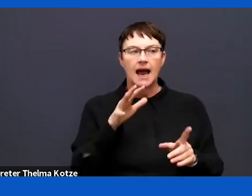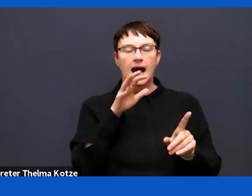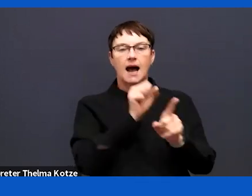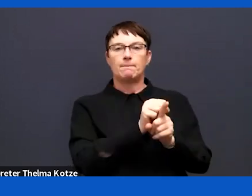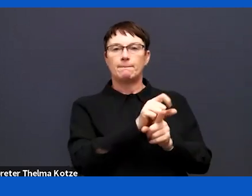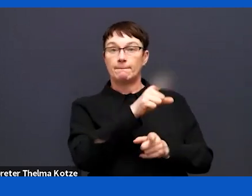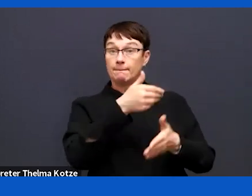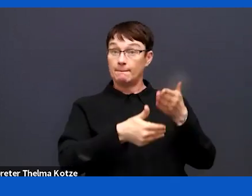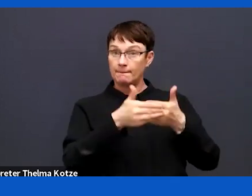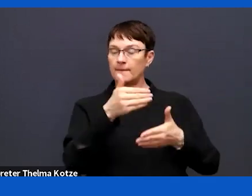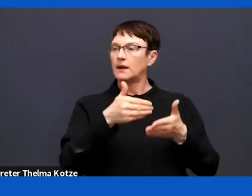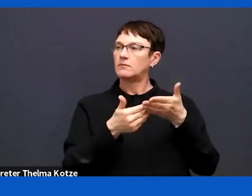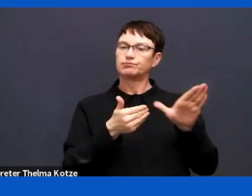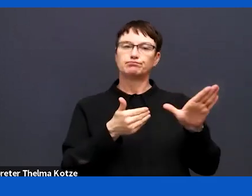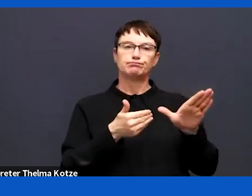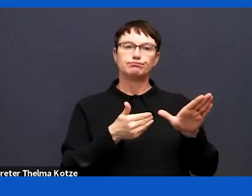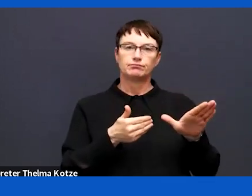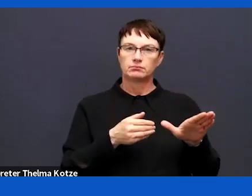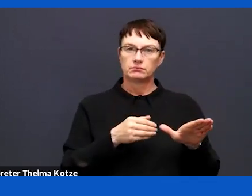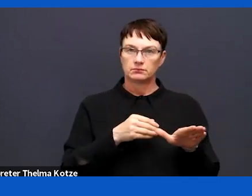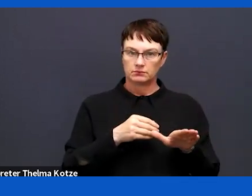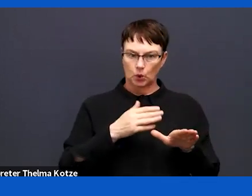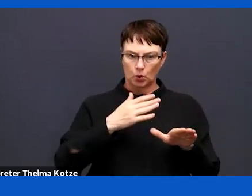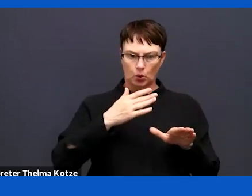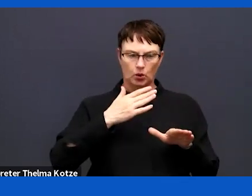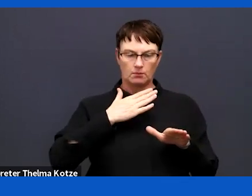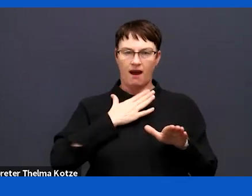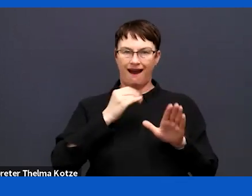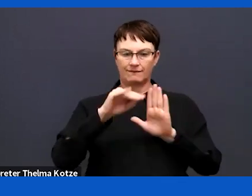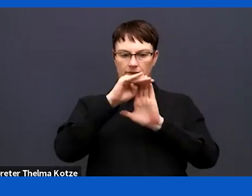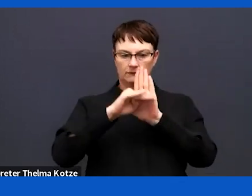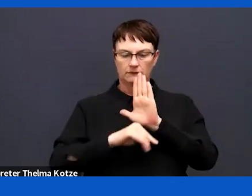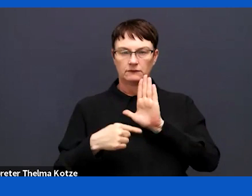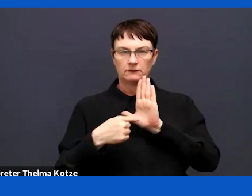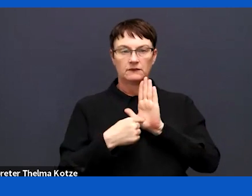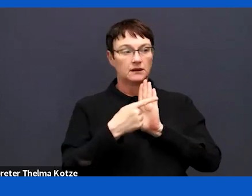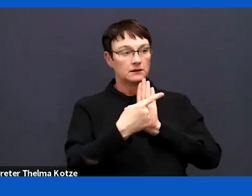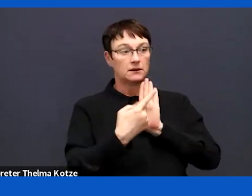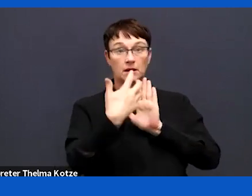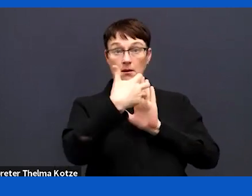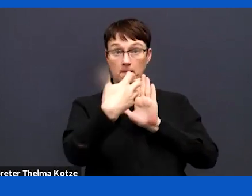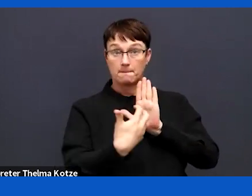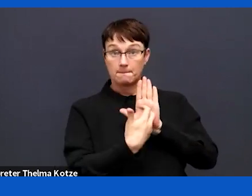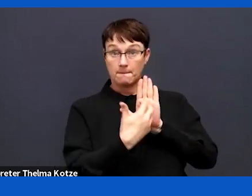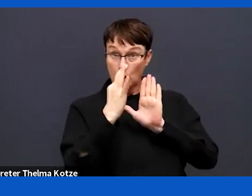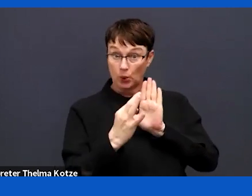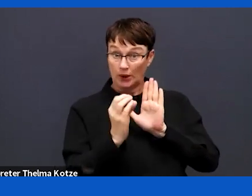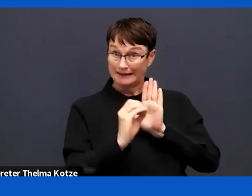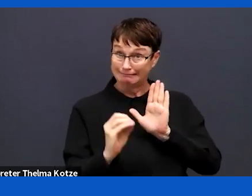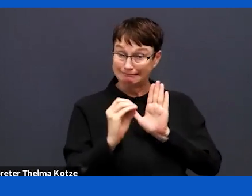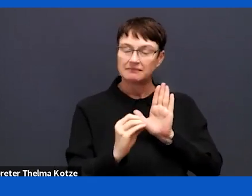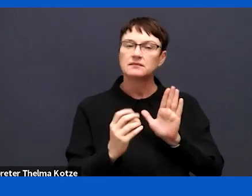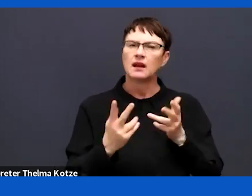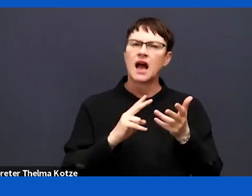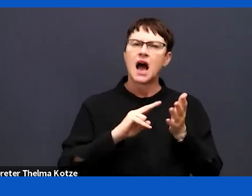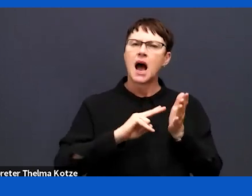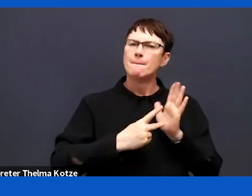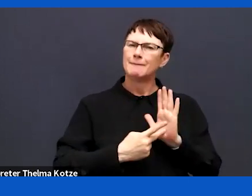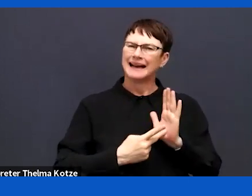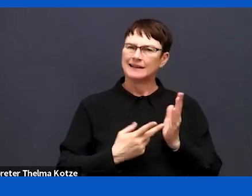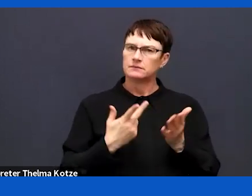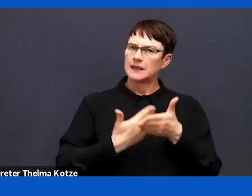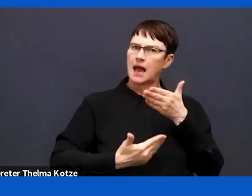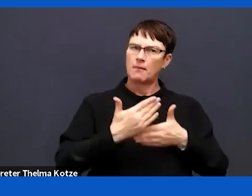kind of fits outside of that category, if you're using AI systems to constrain, control, to confine,